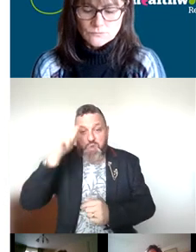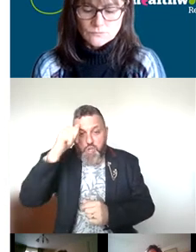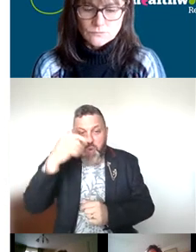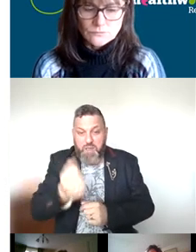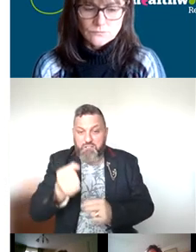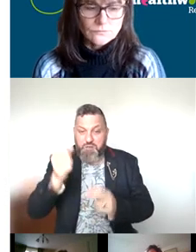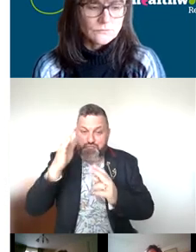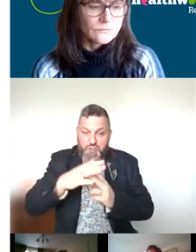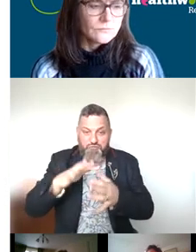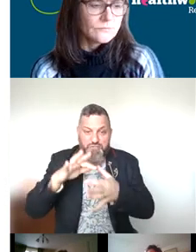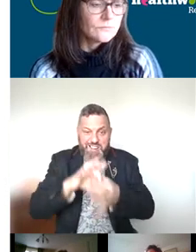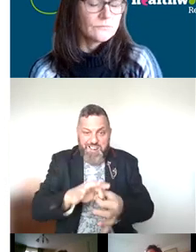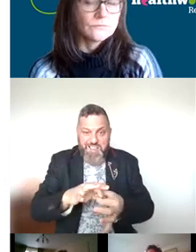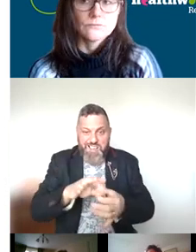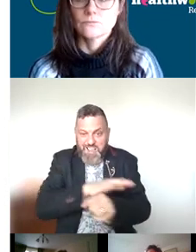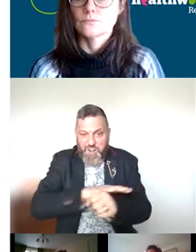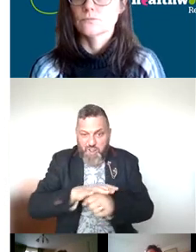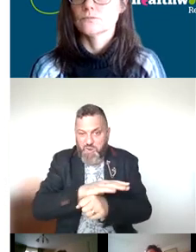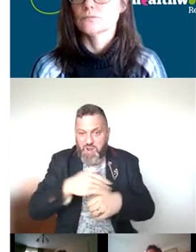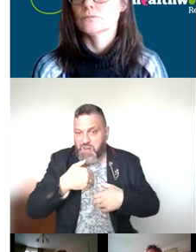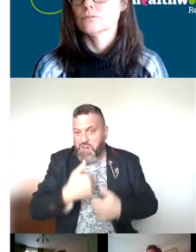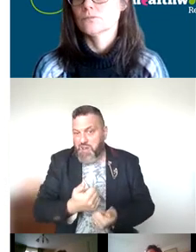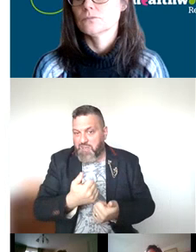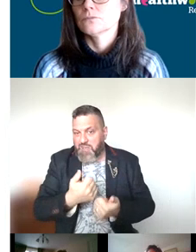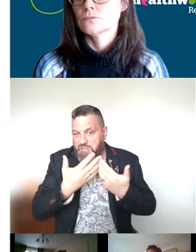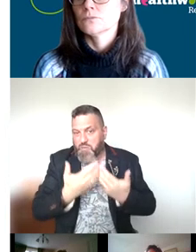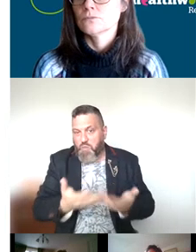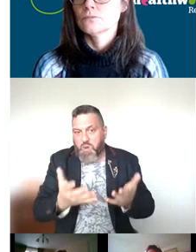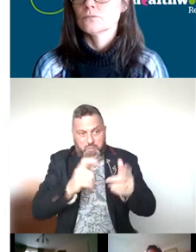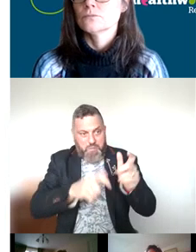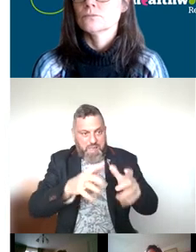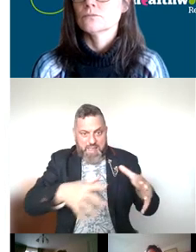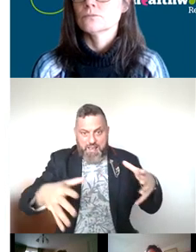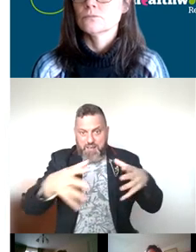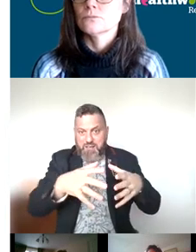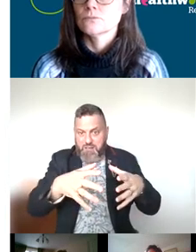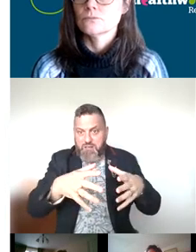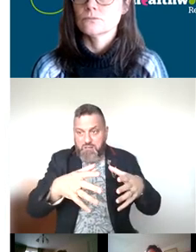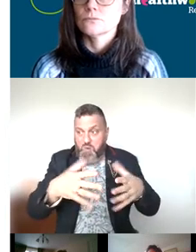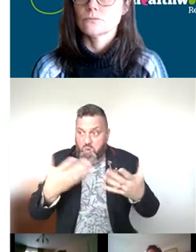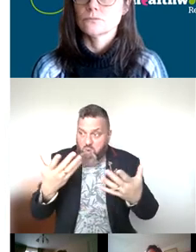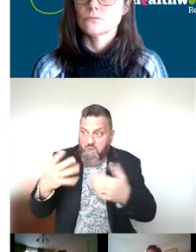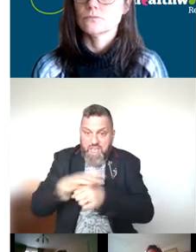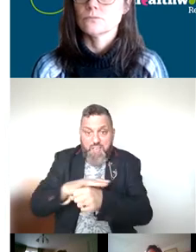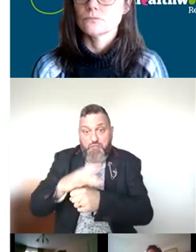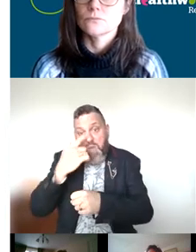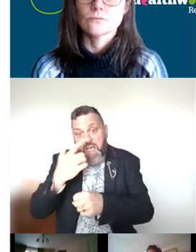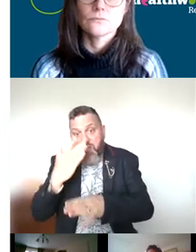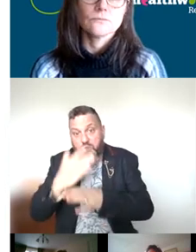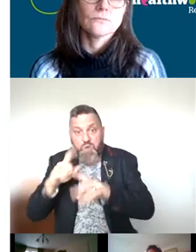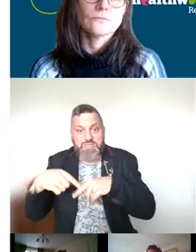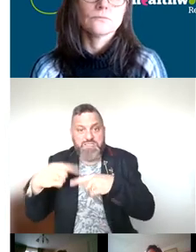terms of the local health and well-being of the populations or areas where we could work differently